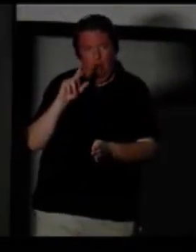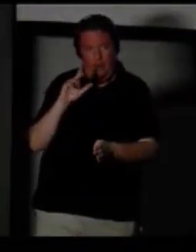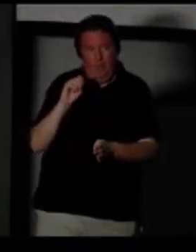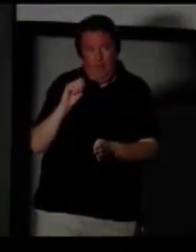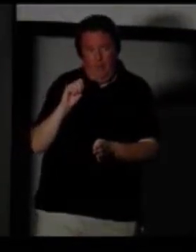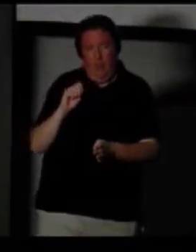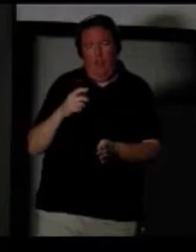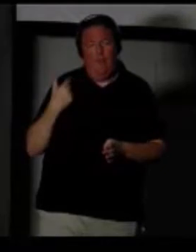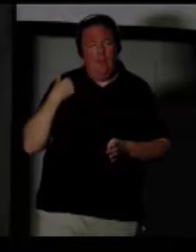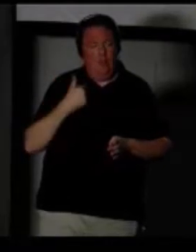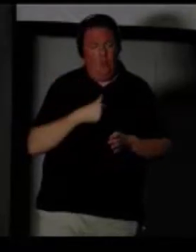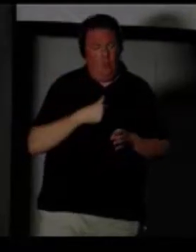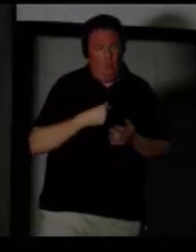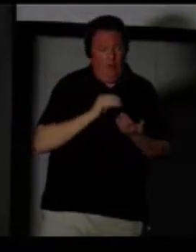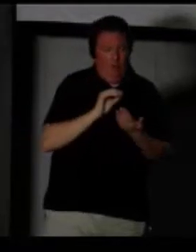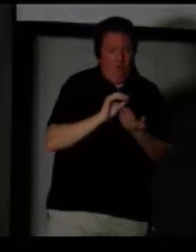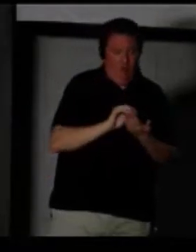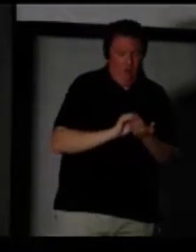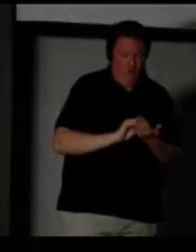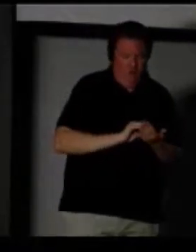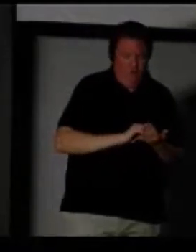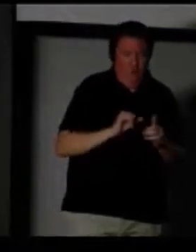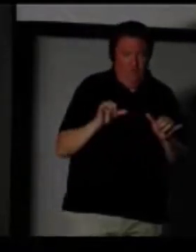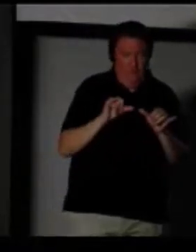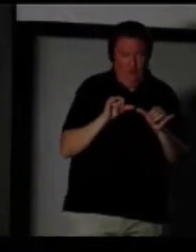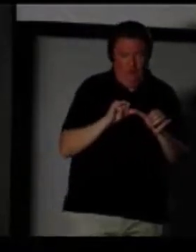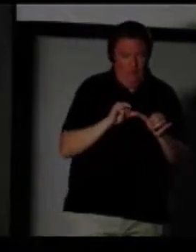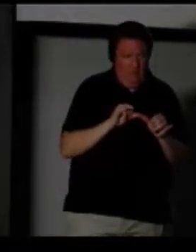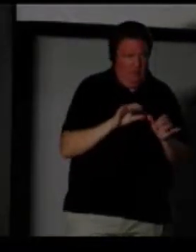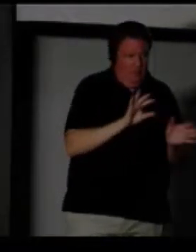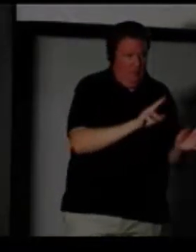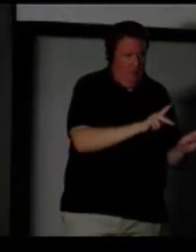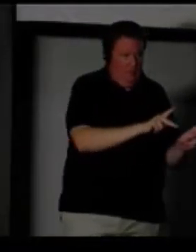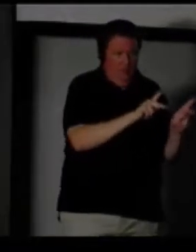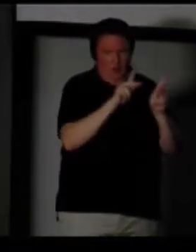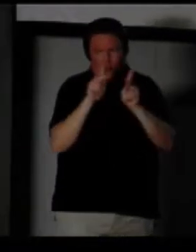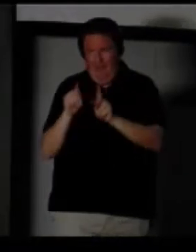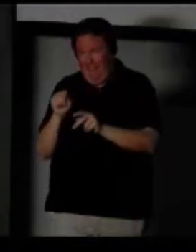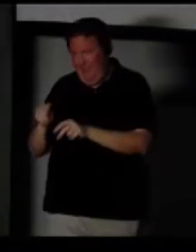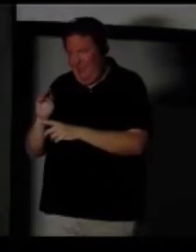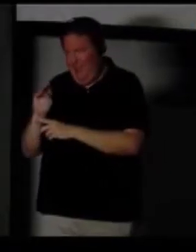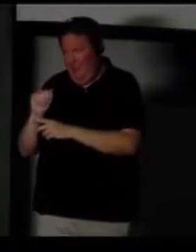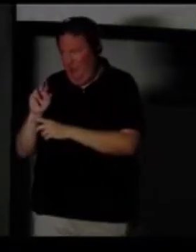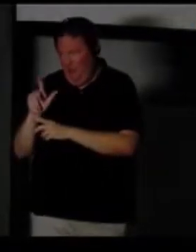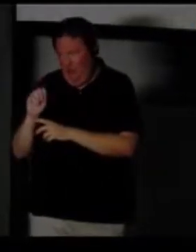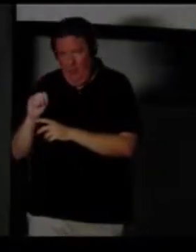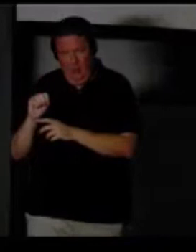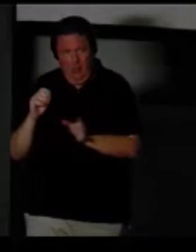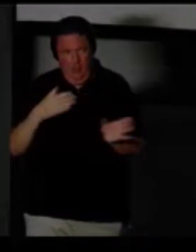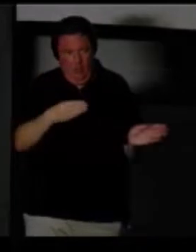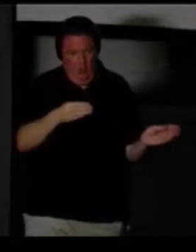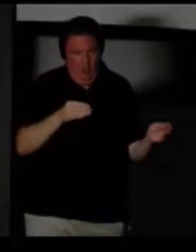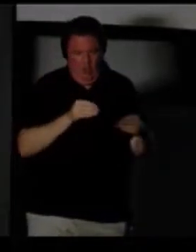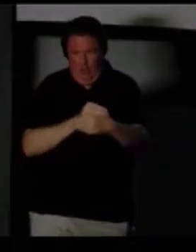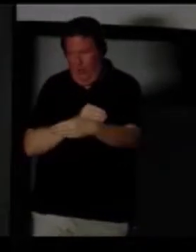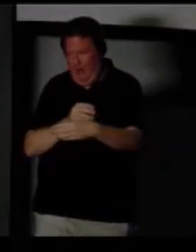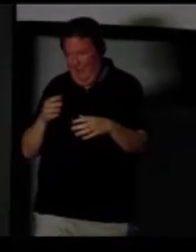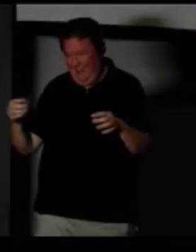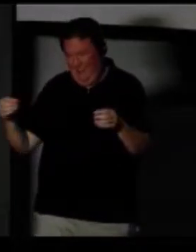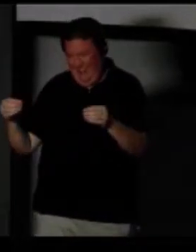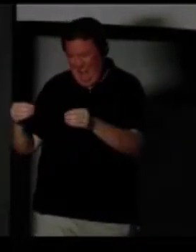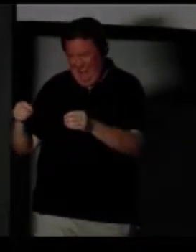register the measurements. They're transferred to corresponding locations on the marble. The instrument is moved back and forth